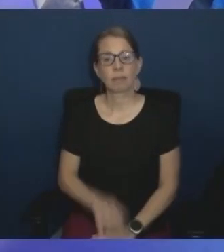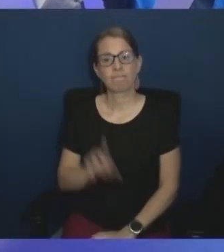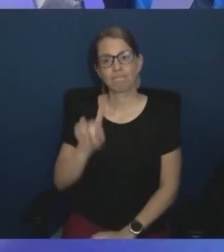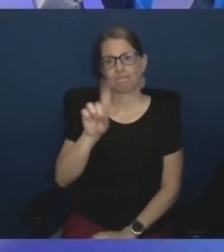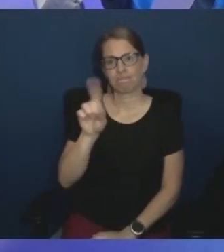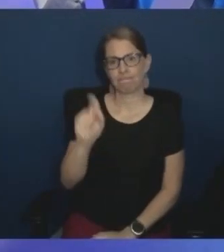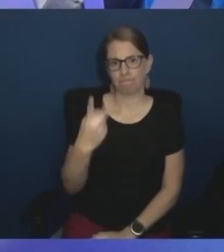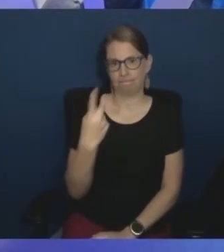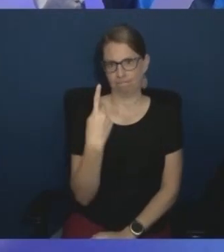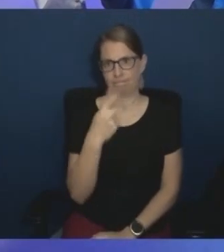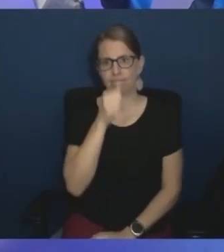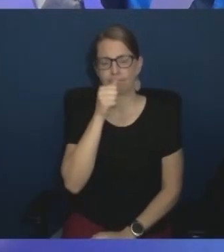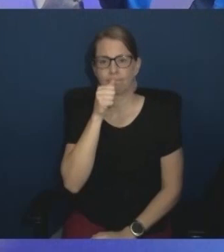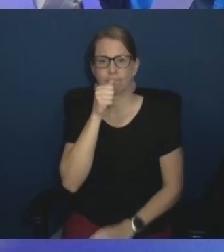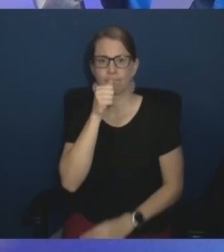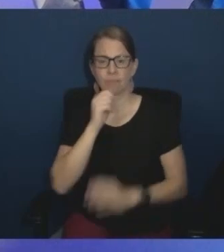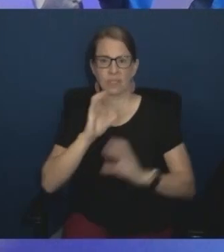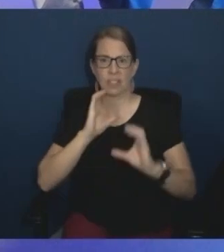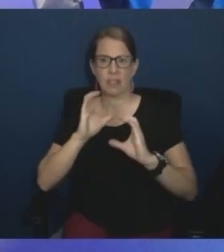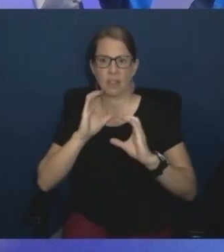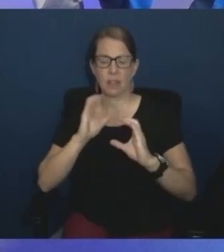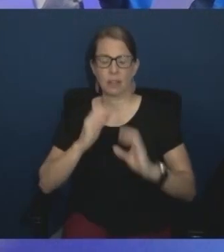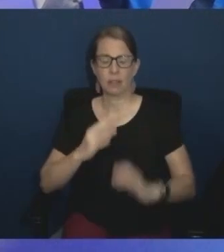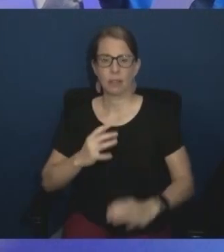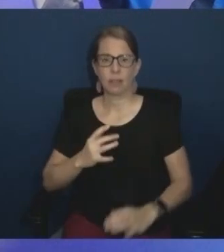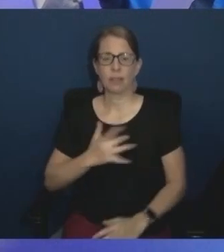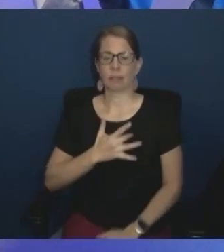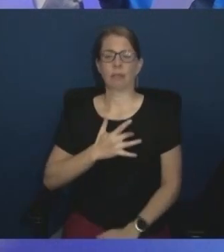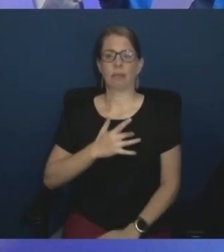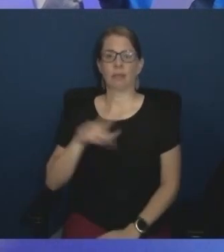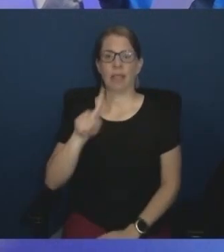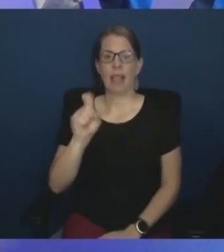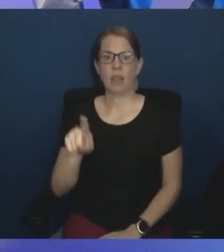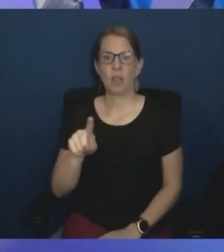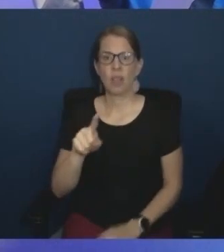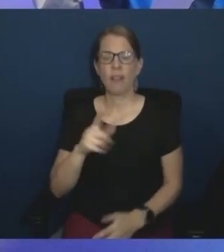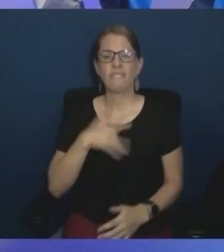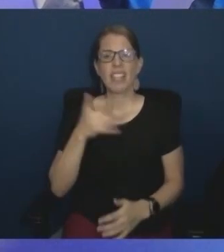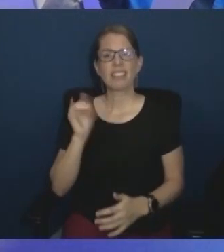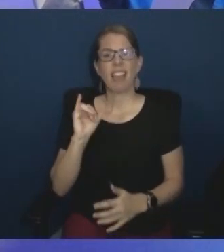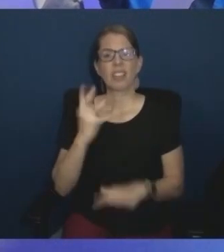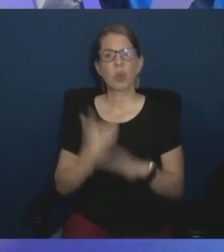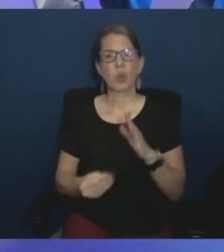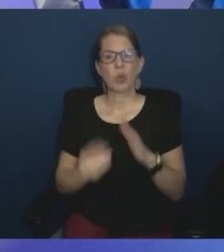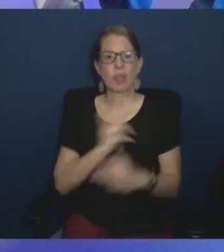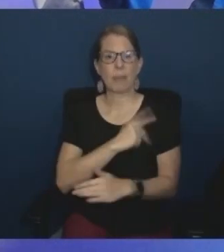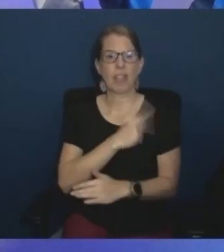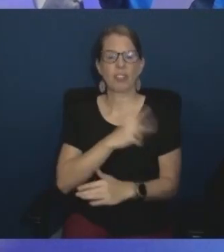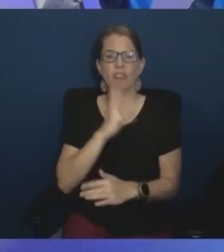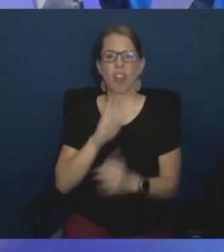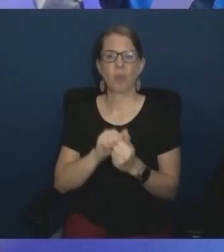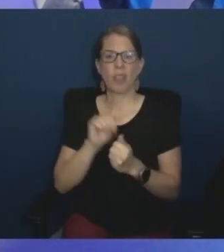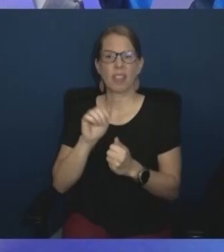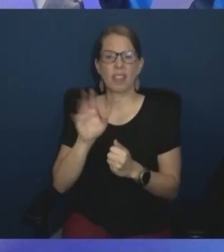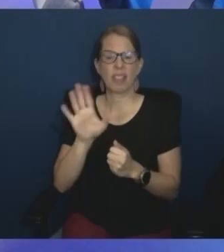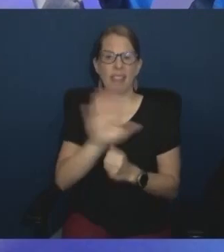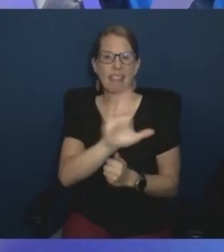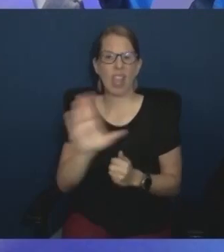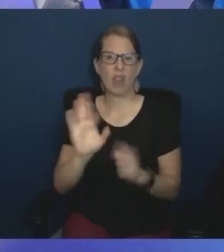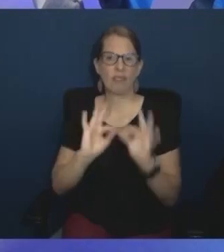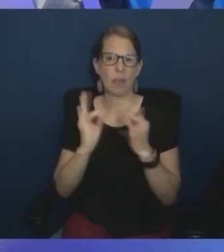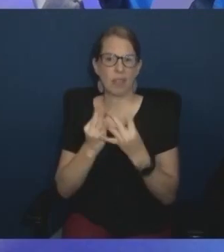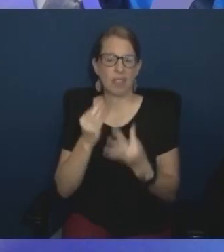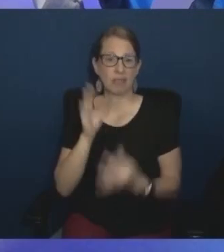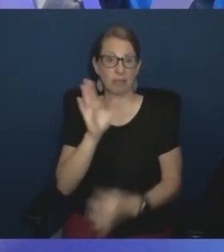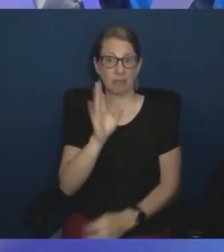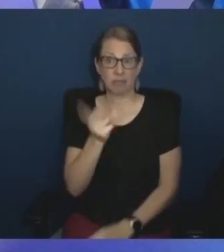private conversation. I'm just compelled to ask you, what is it like to lose a patient and to have to talk to their family? What is that like for you, and